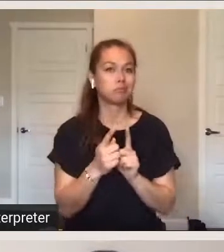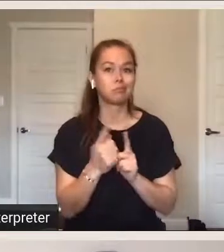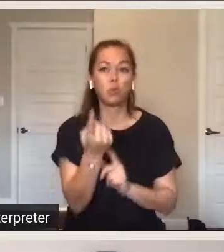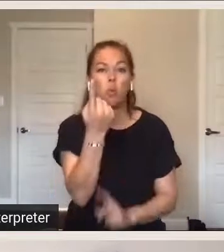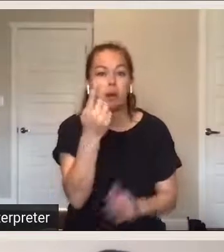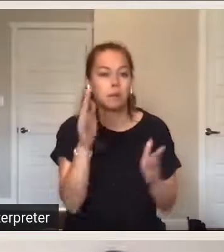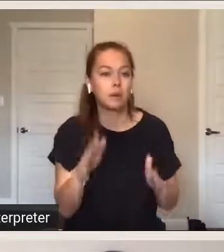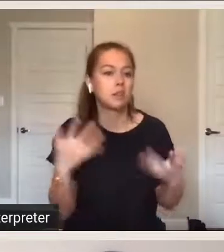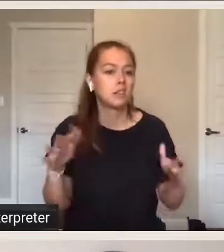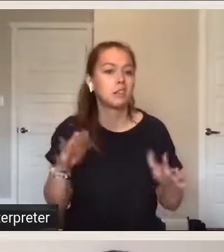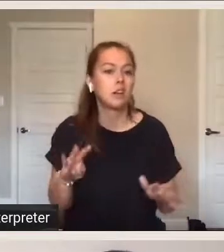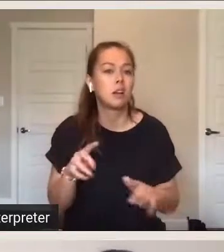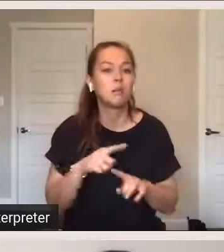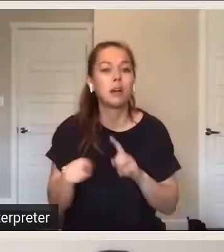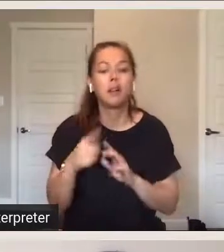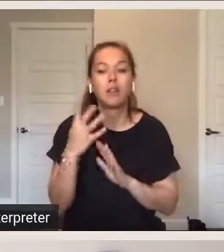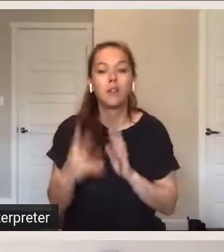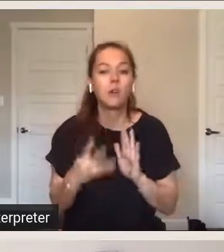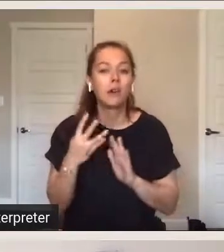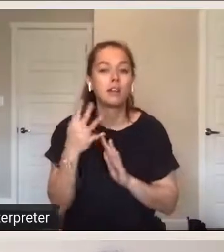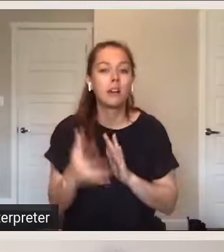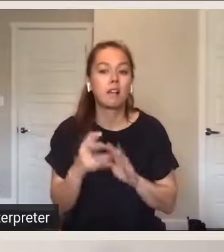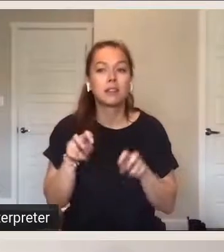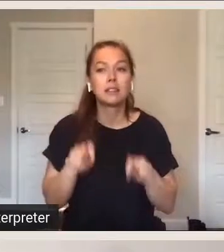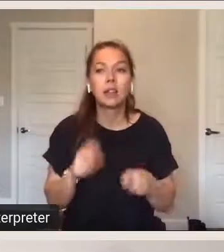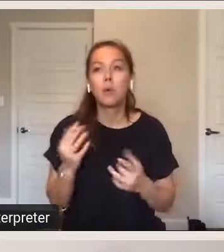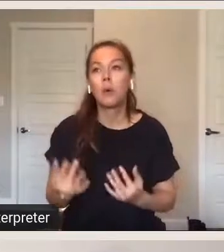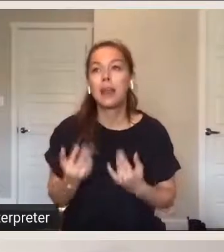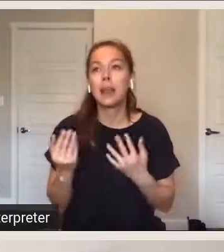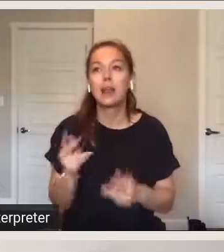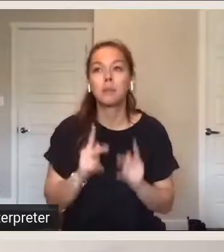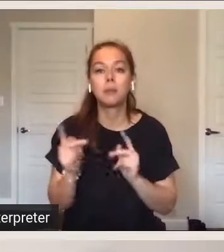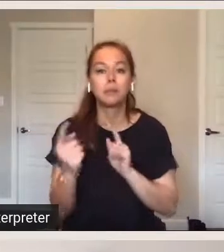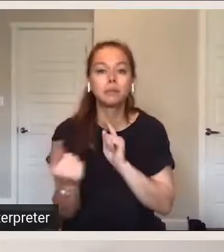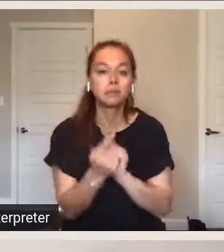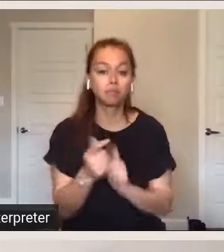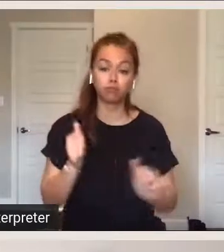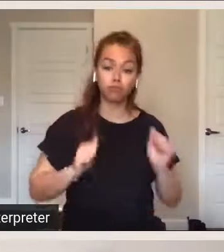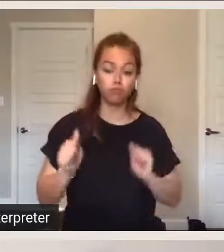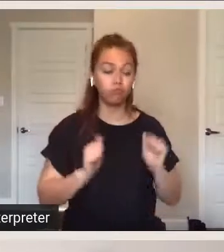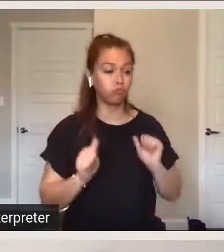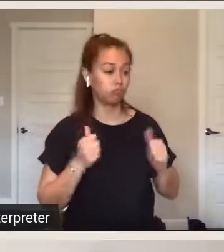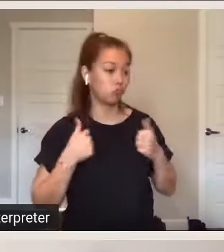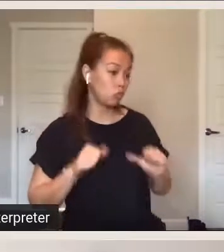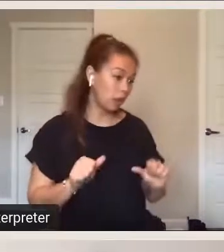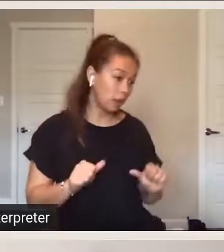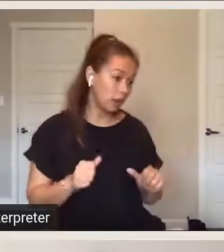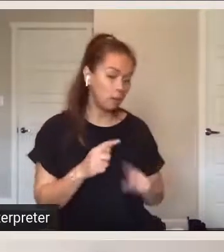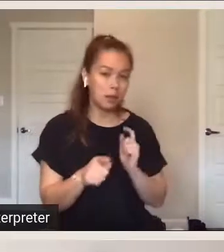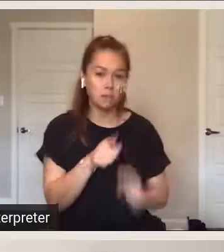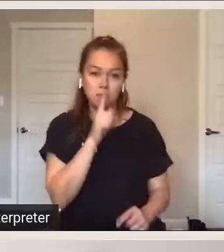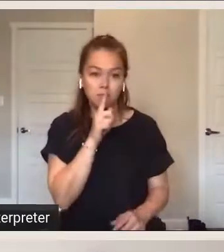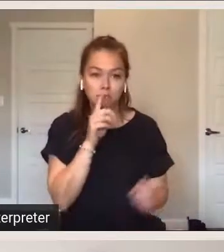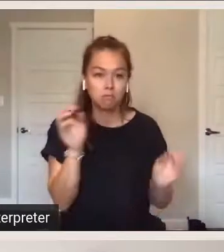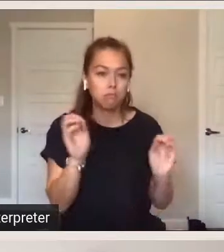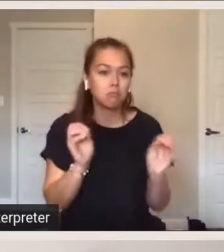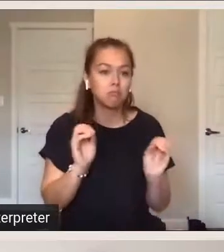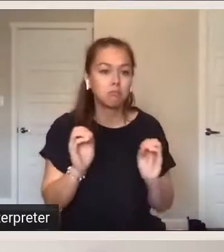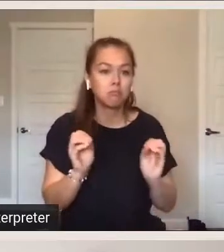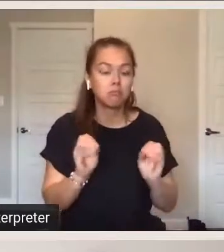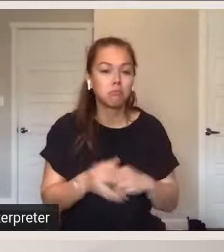in the audition room waiting for people to come in. Nobody came. And everybody, Warren,